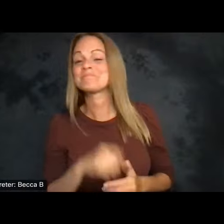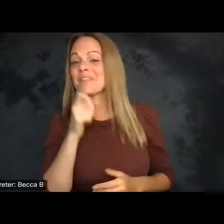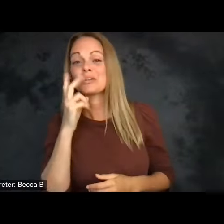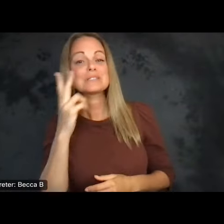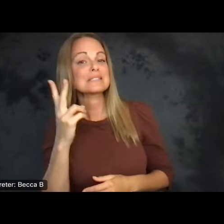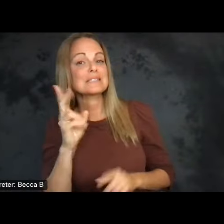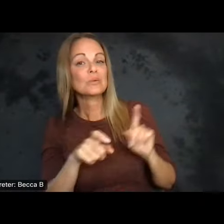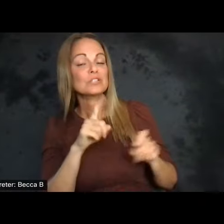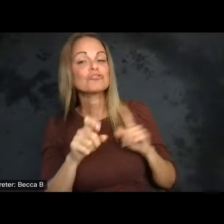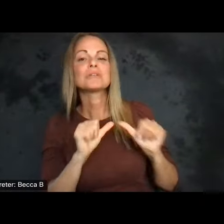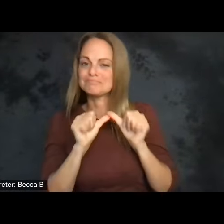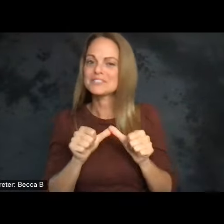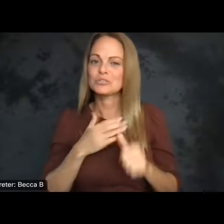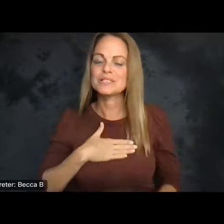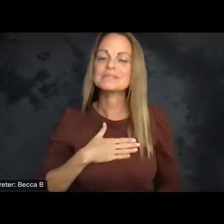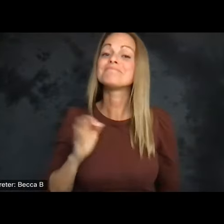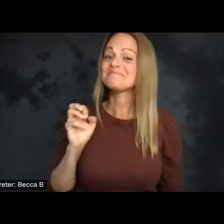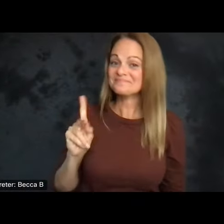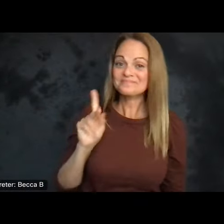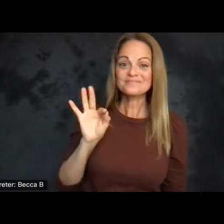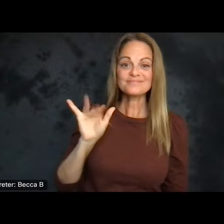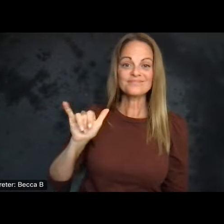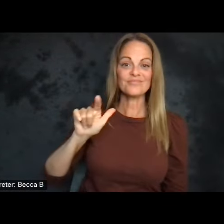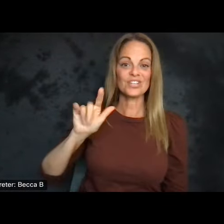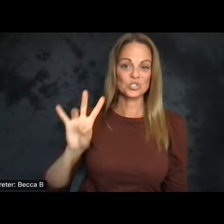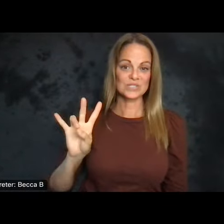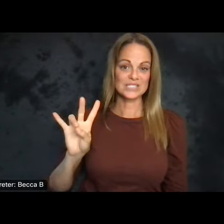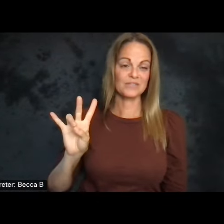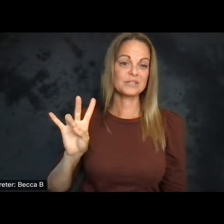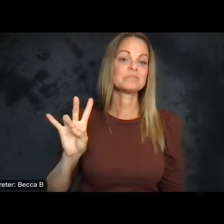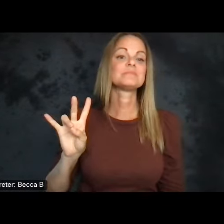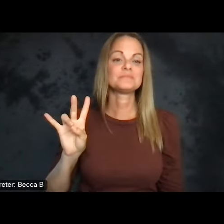to continue on. All right. In FY27,